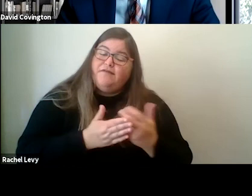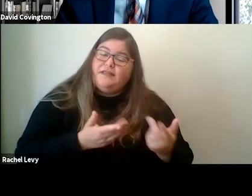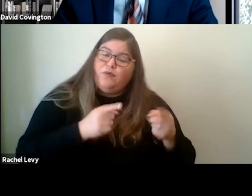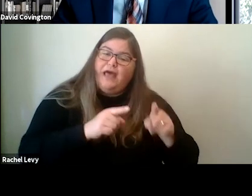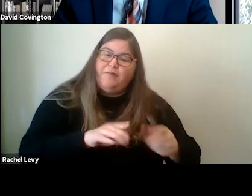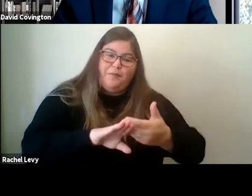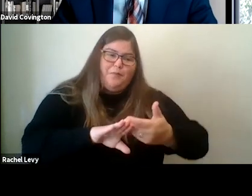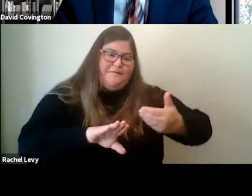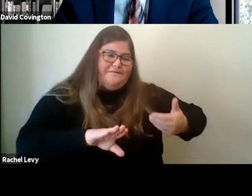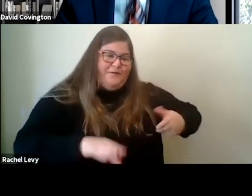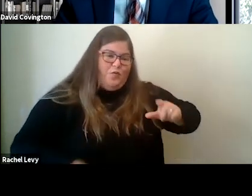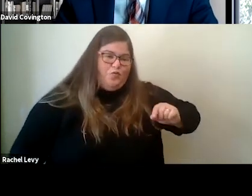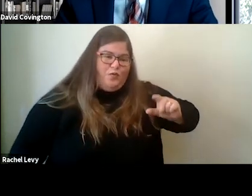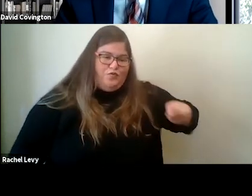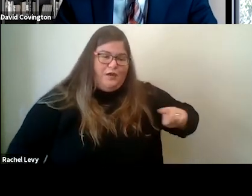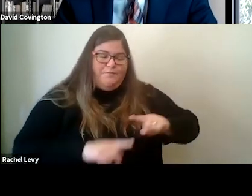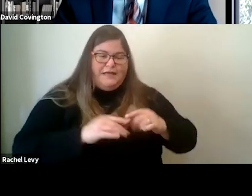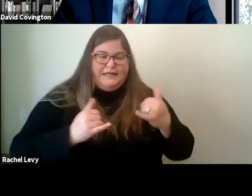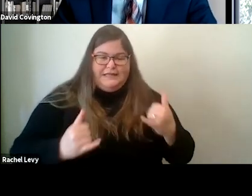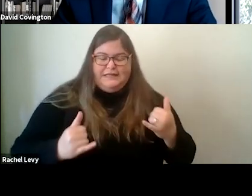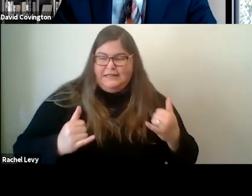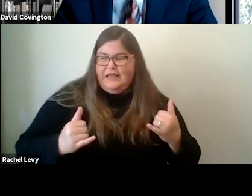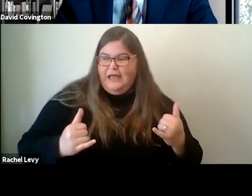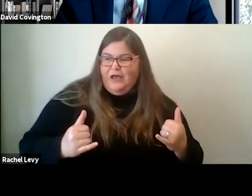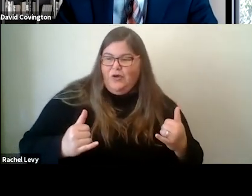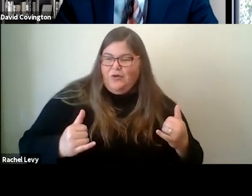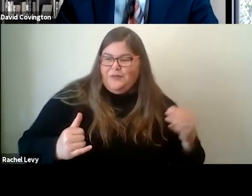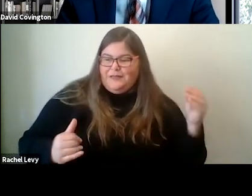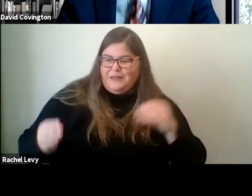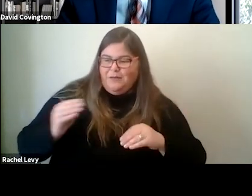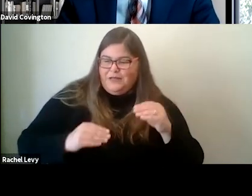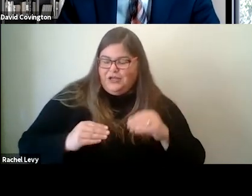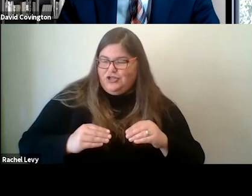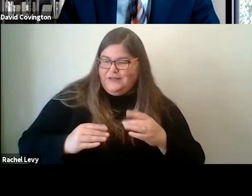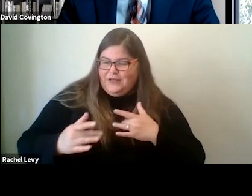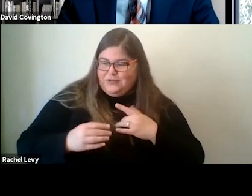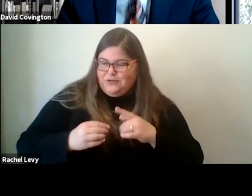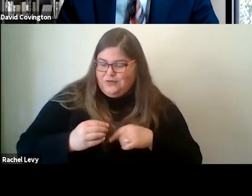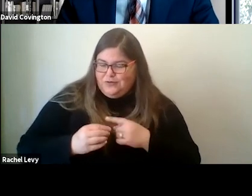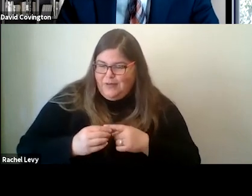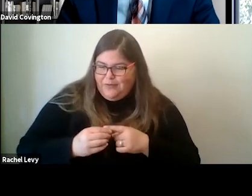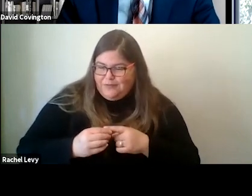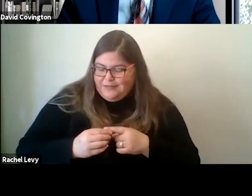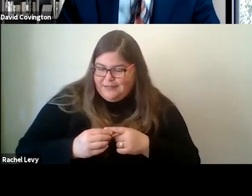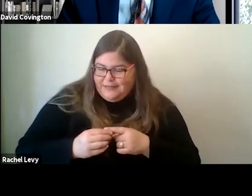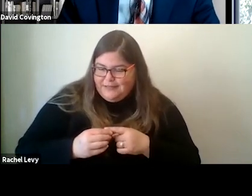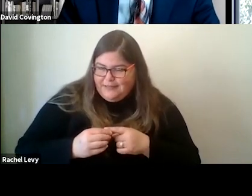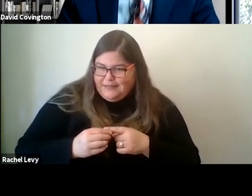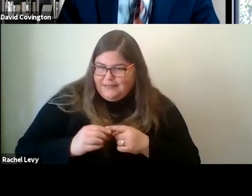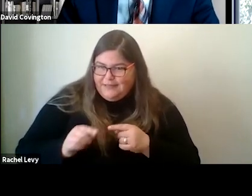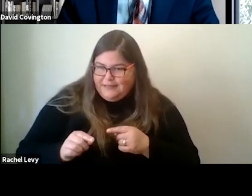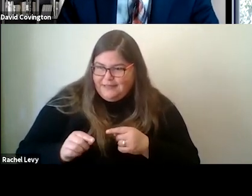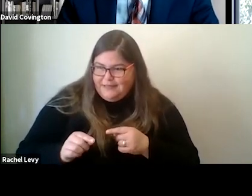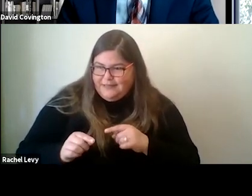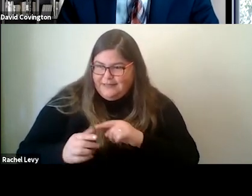combination of COVID's pressure on hospitals, discussions of race and equity, the role of law